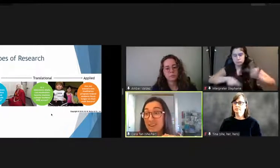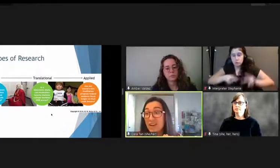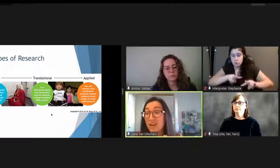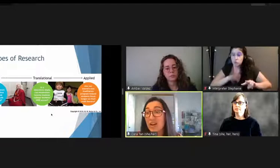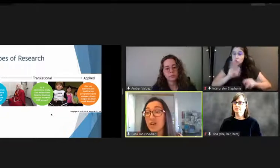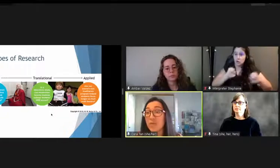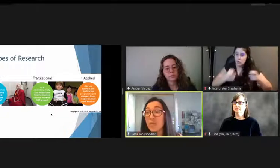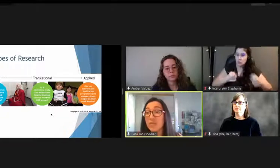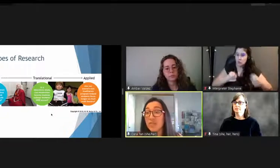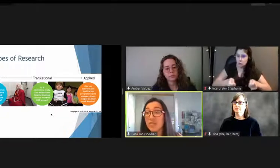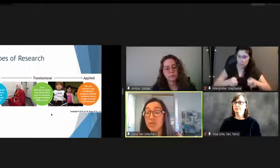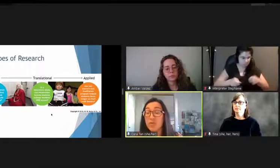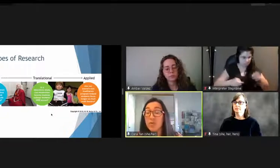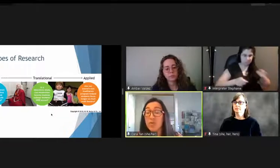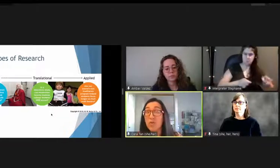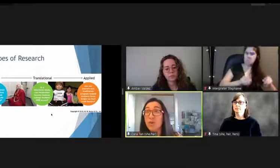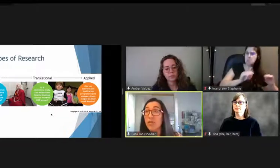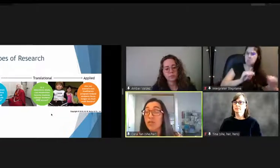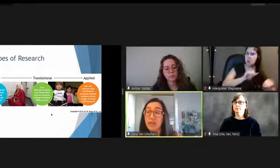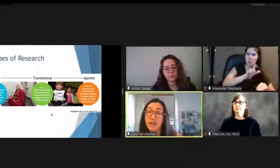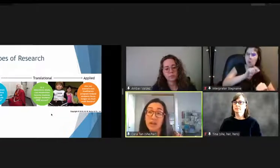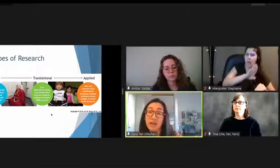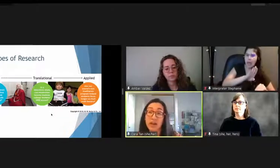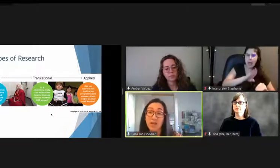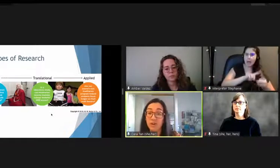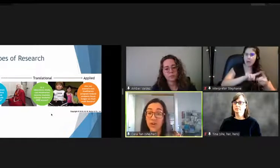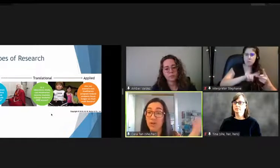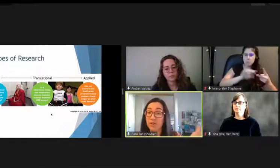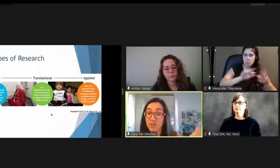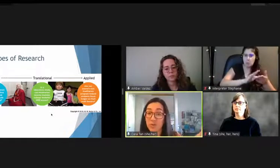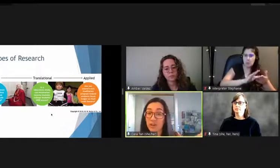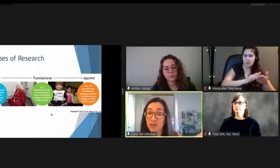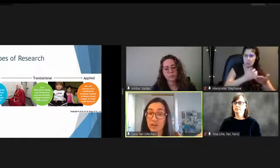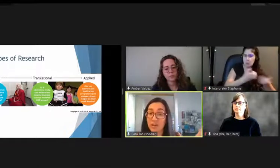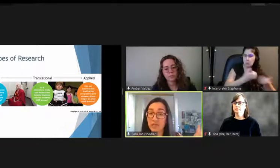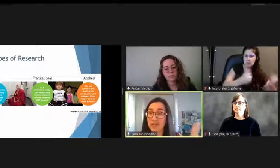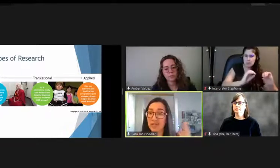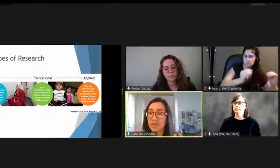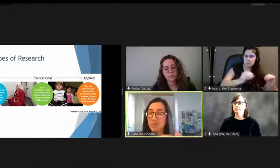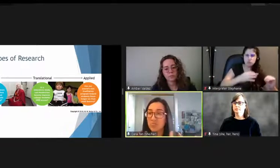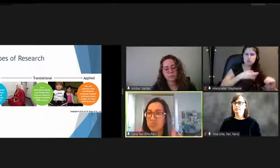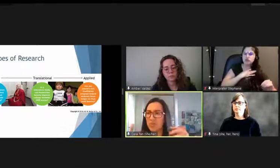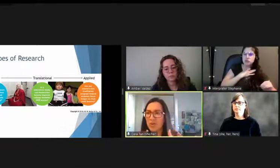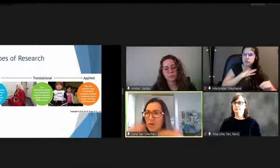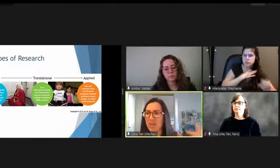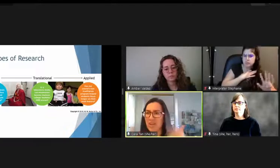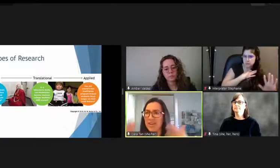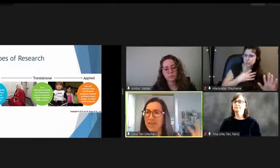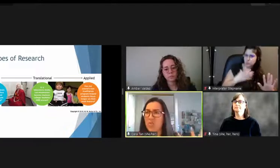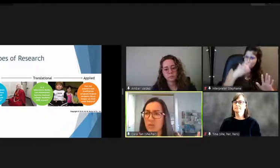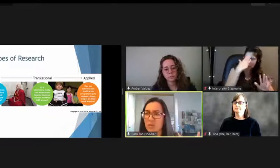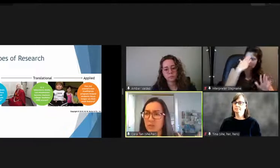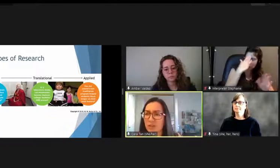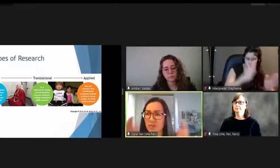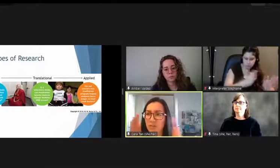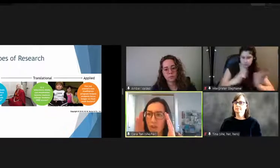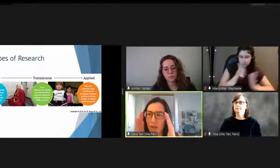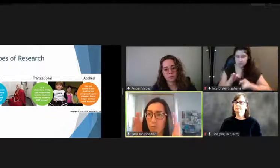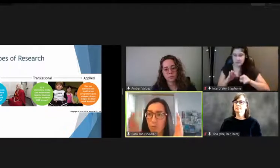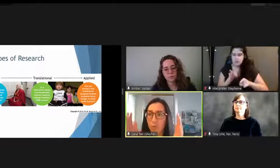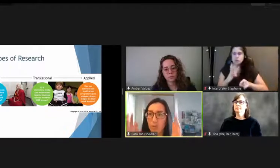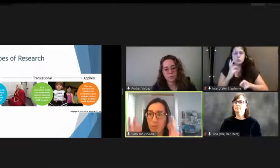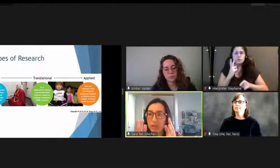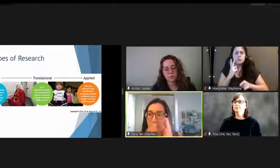right? And so we're not looking at everyone. We're not looking at, can meditation, impact everyone in a positive